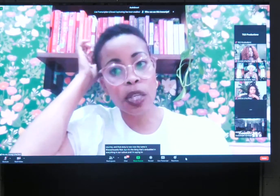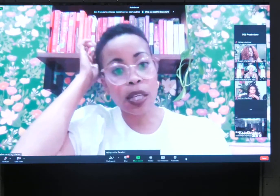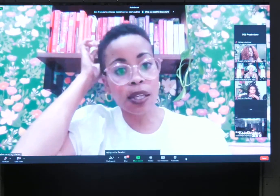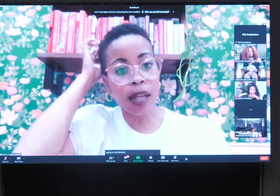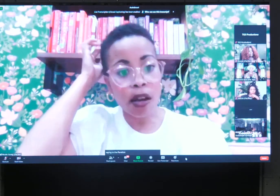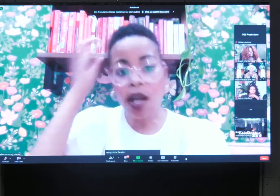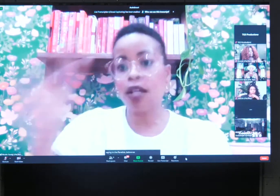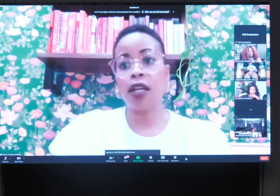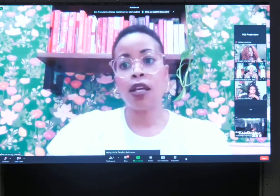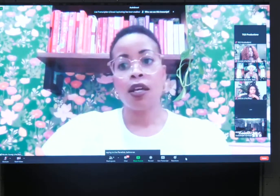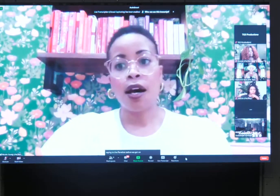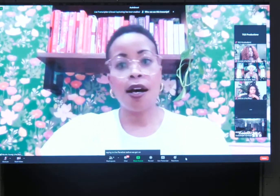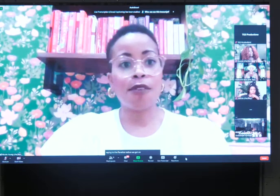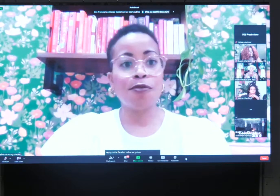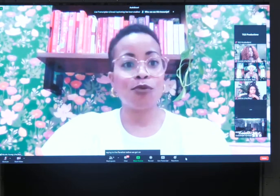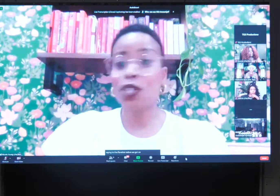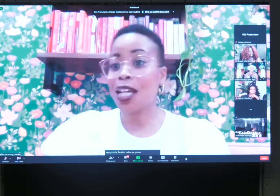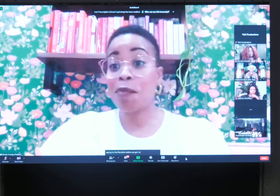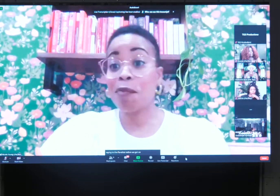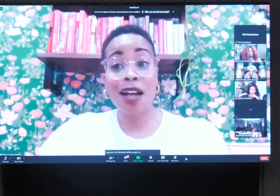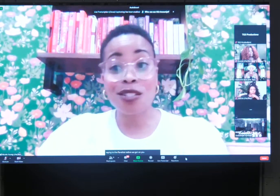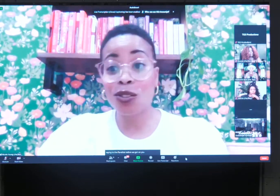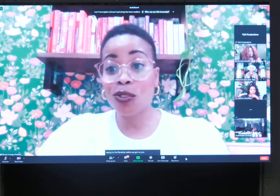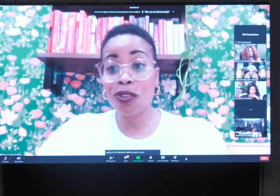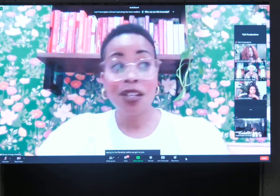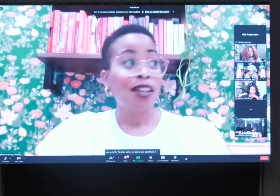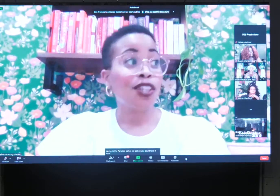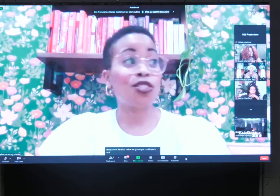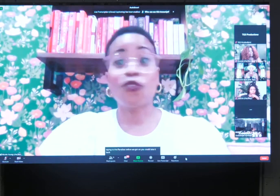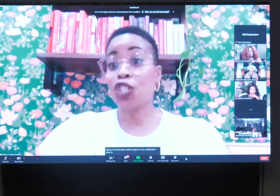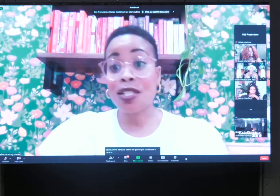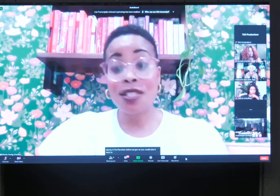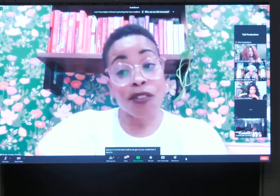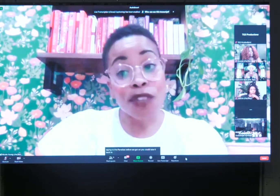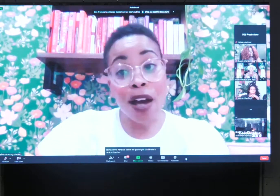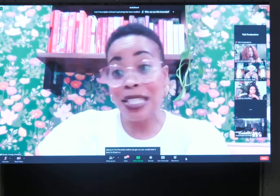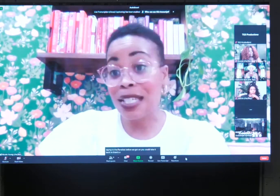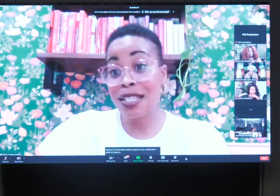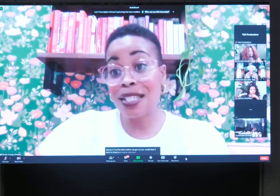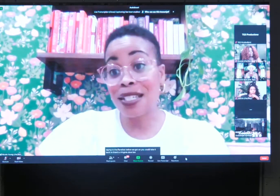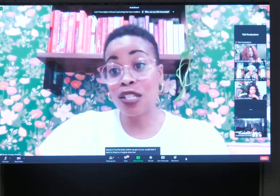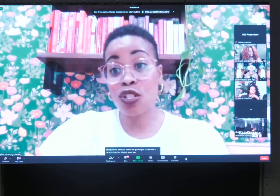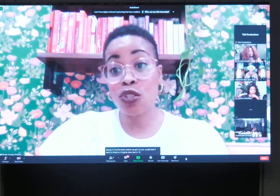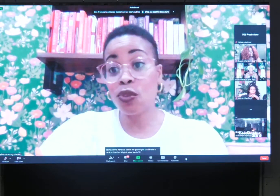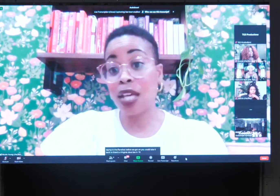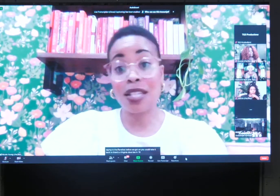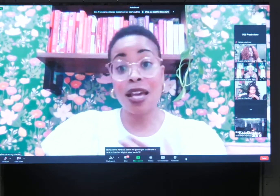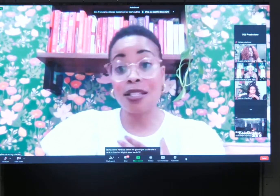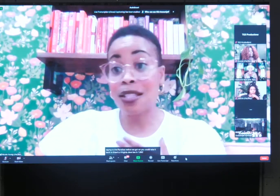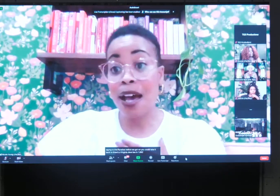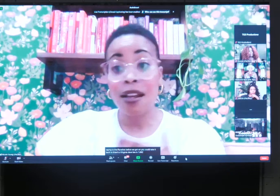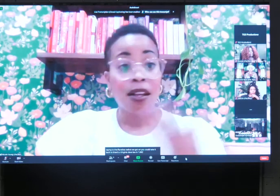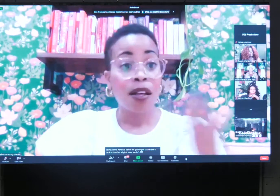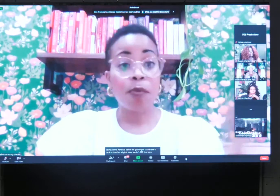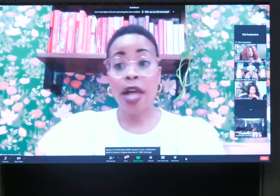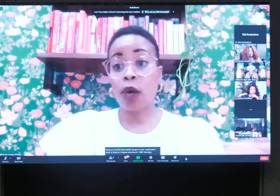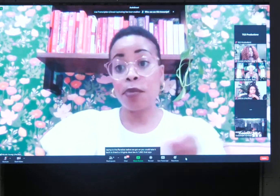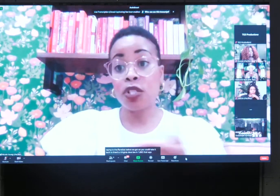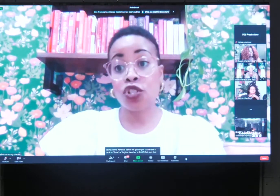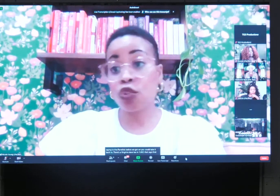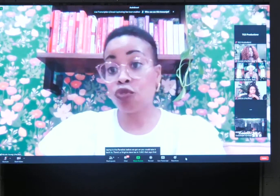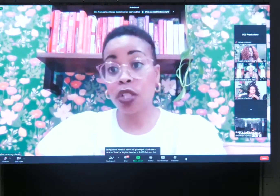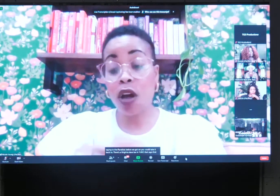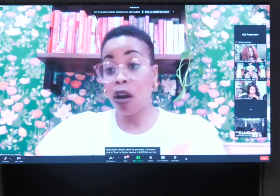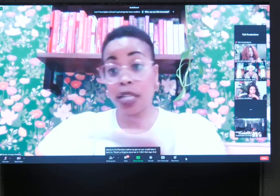before we got on, you could take it back to, there's a Virginia slave law in 1662 that says that Black